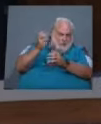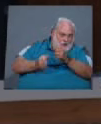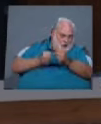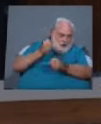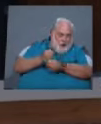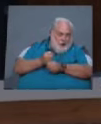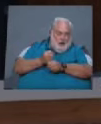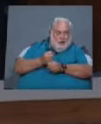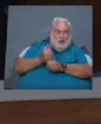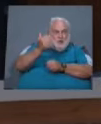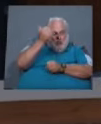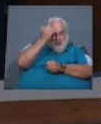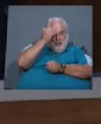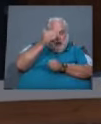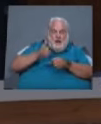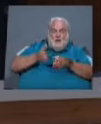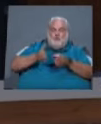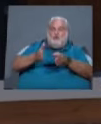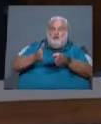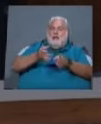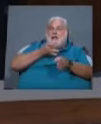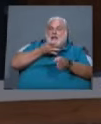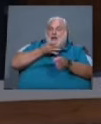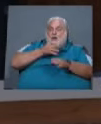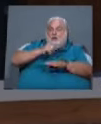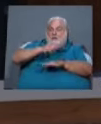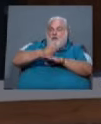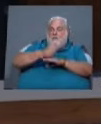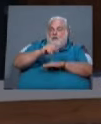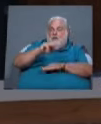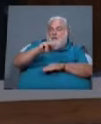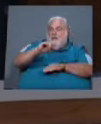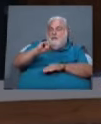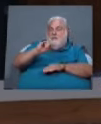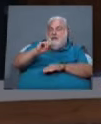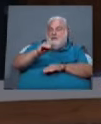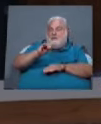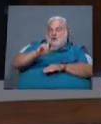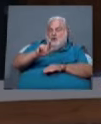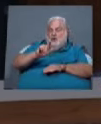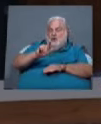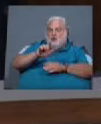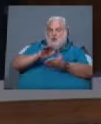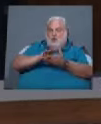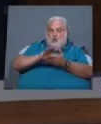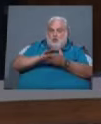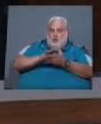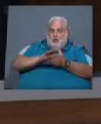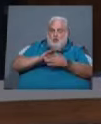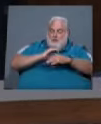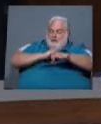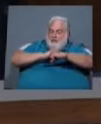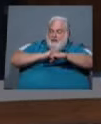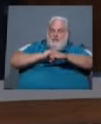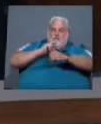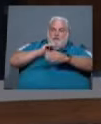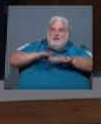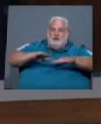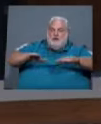all would also note that a street light was put there for Mitchell School, so there's safety there for the children coming and